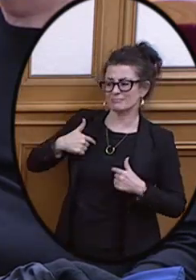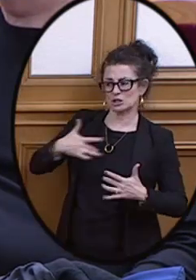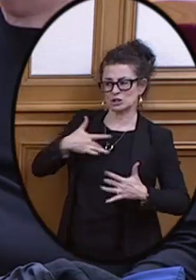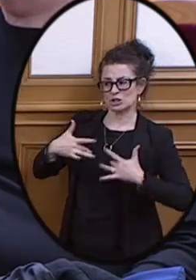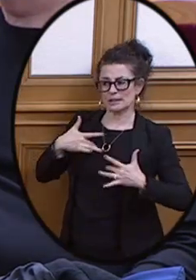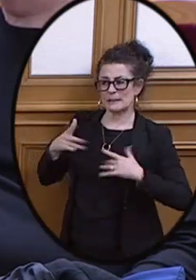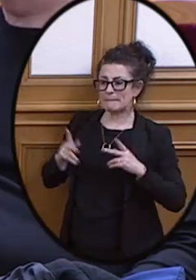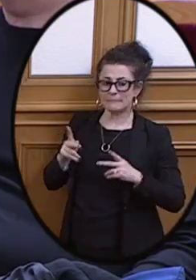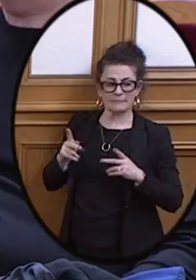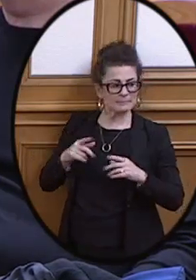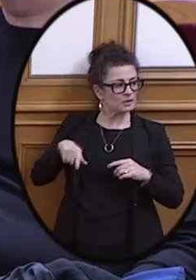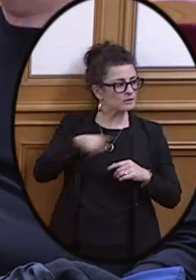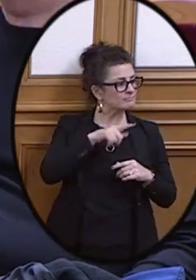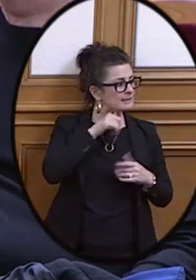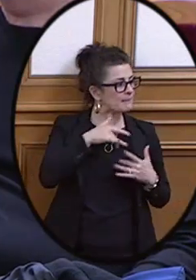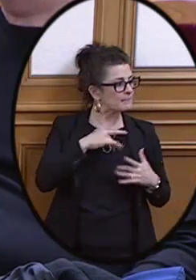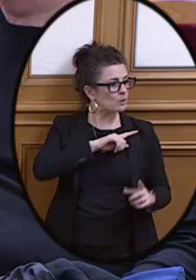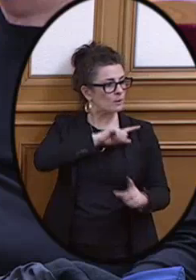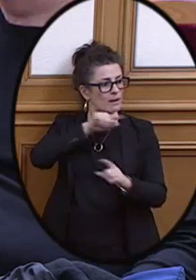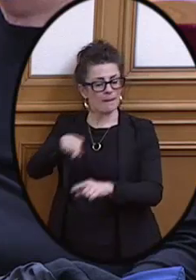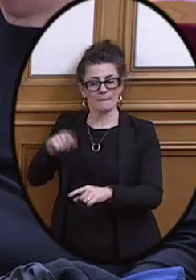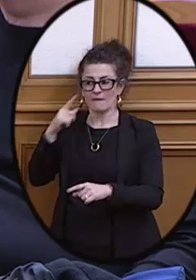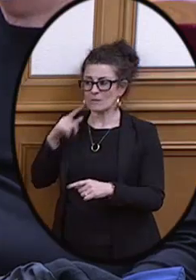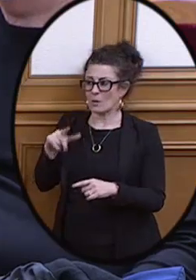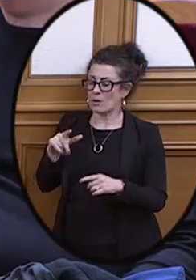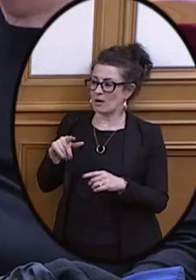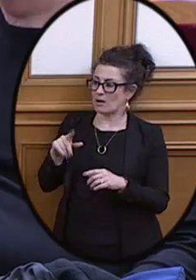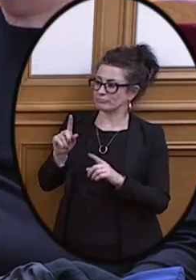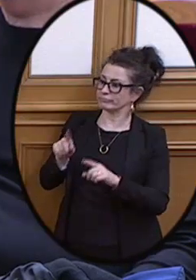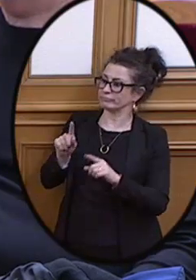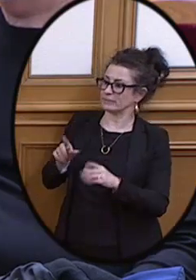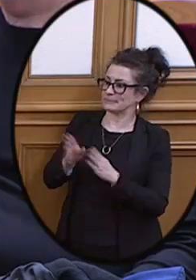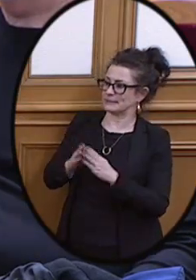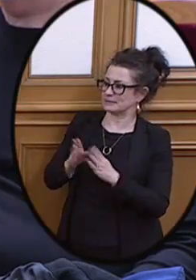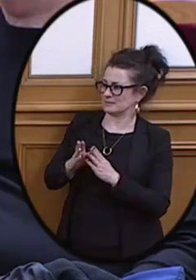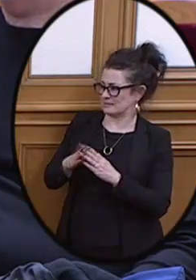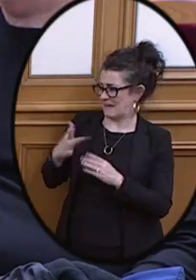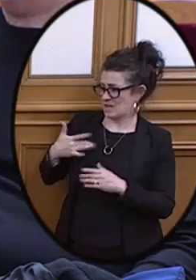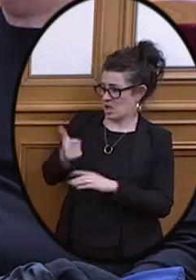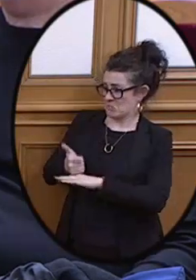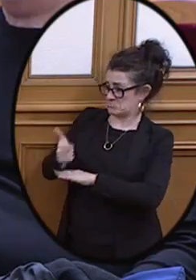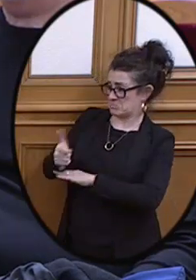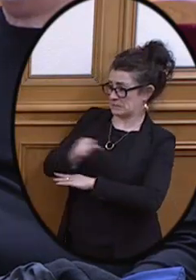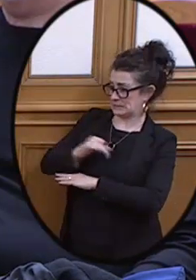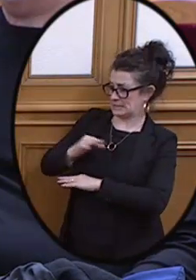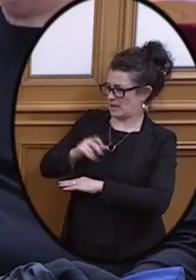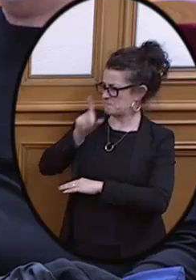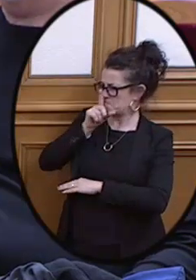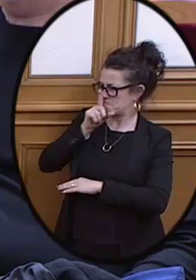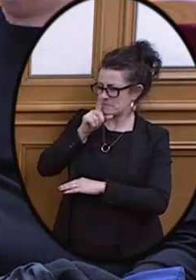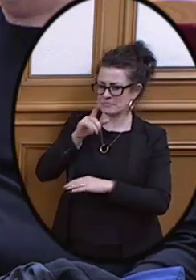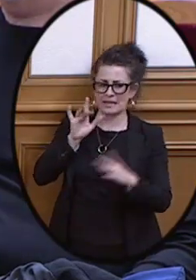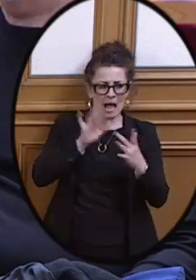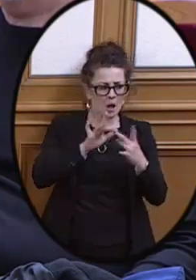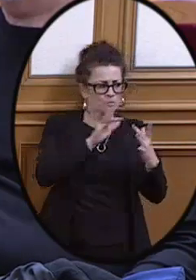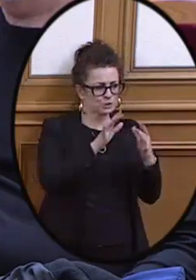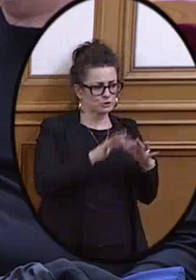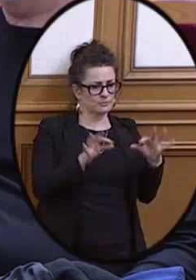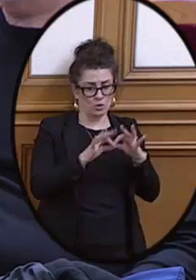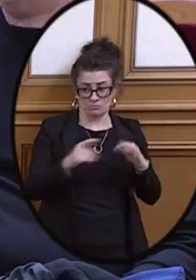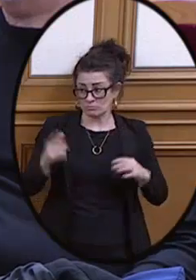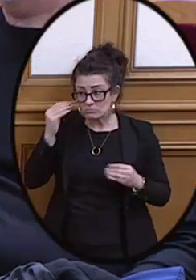are not well attended. I don't think that's the fault of staff. I think outreach, definitely needs to be done. I lived in San